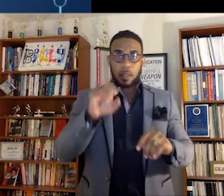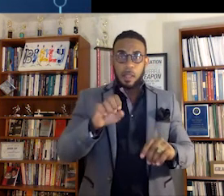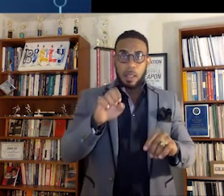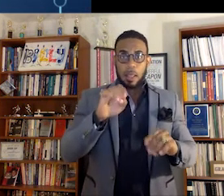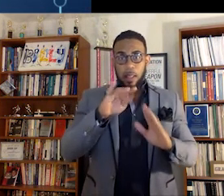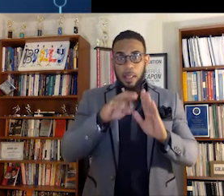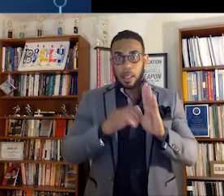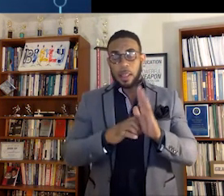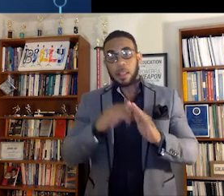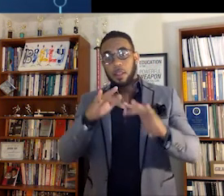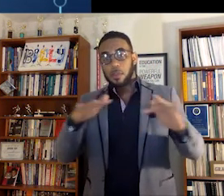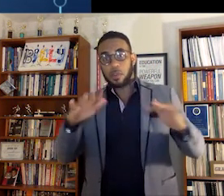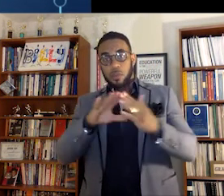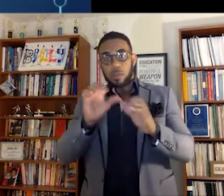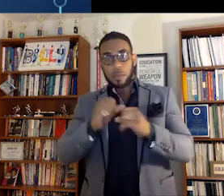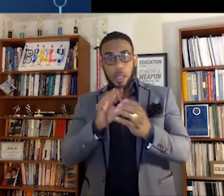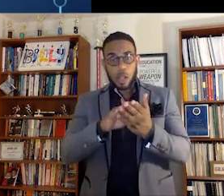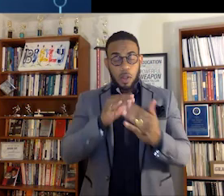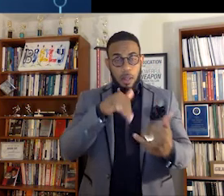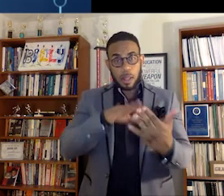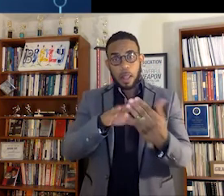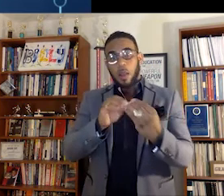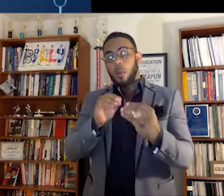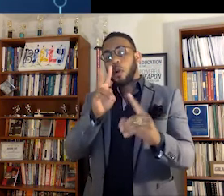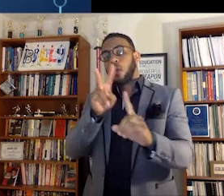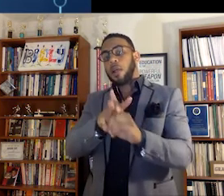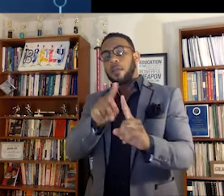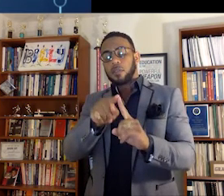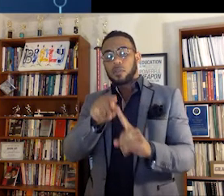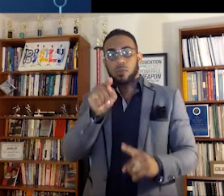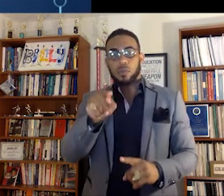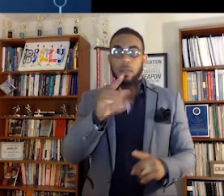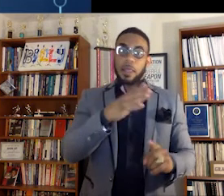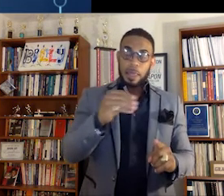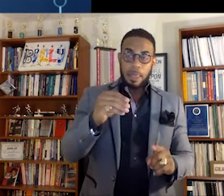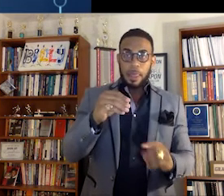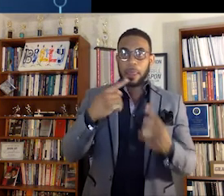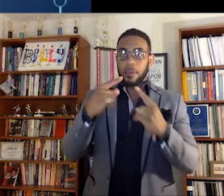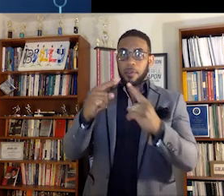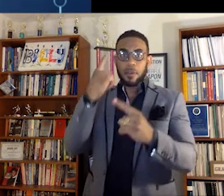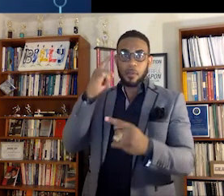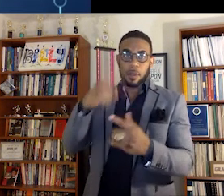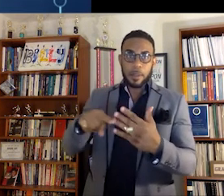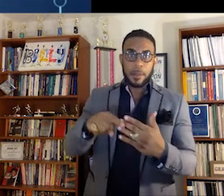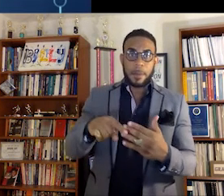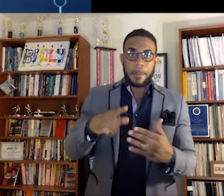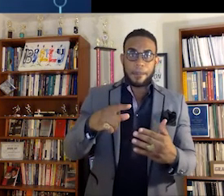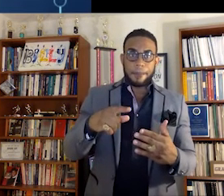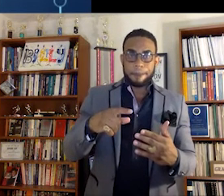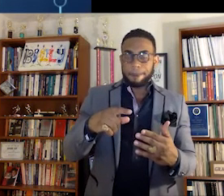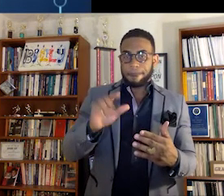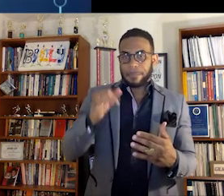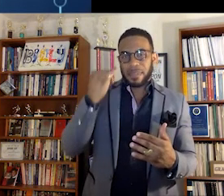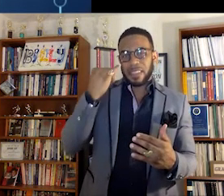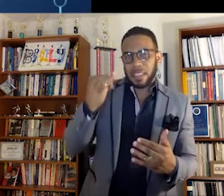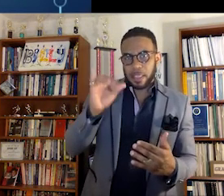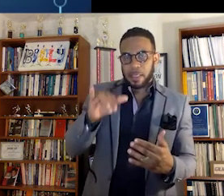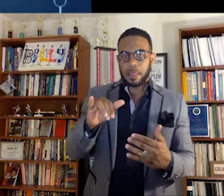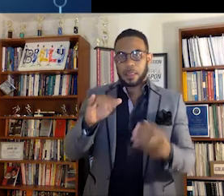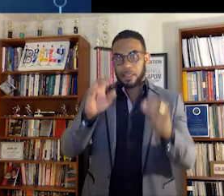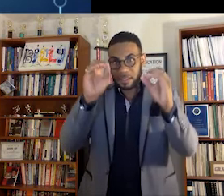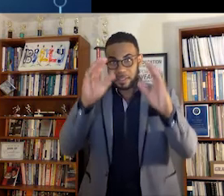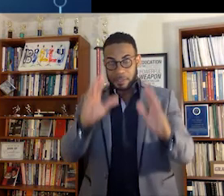diverse students to make learning encounters more relevant to and effective for them. So it's this idea that